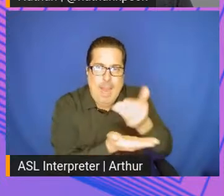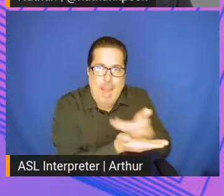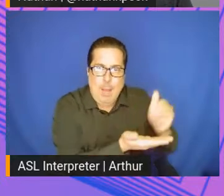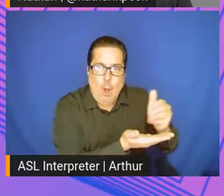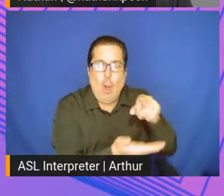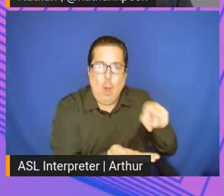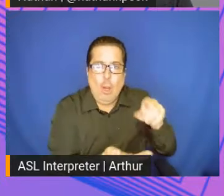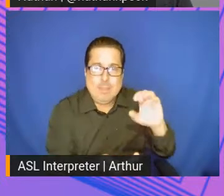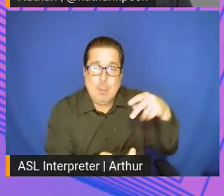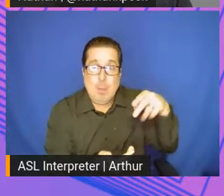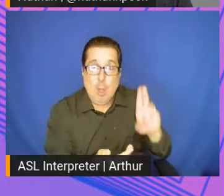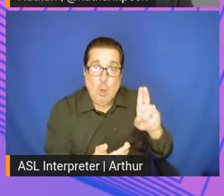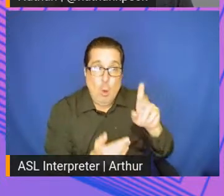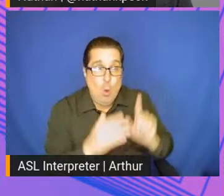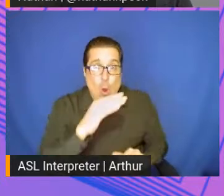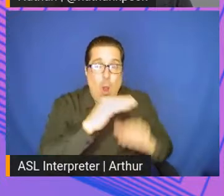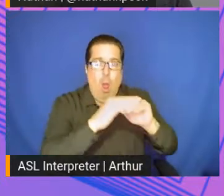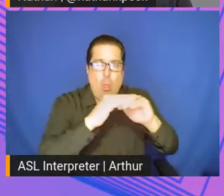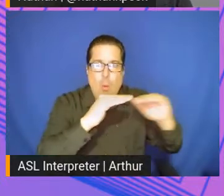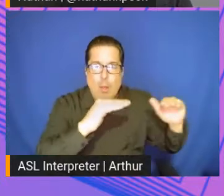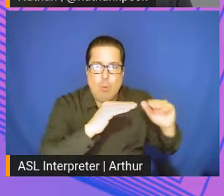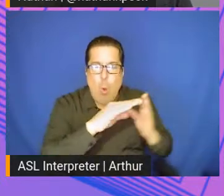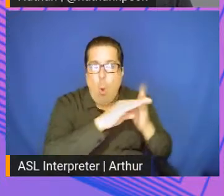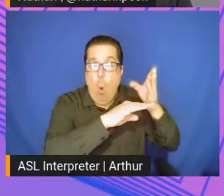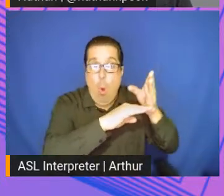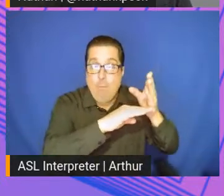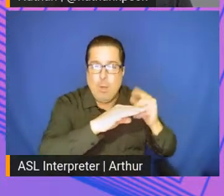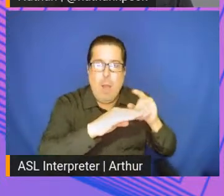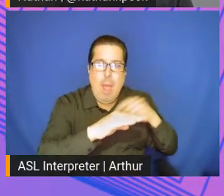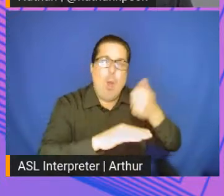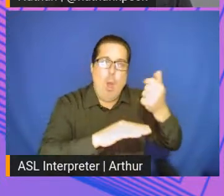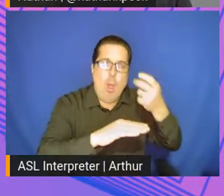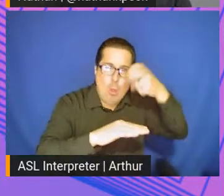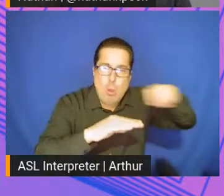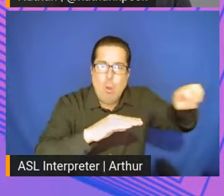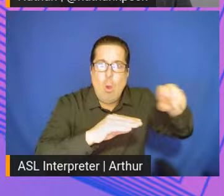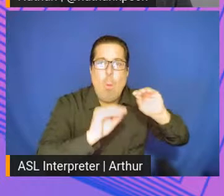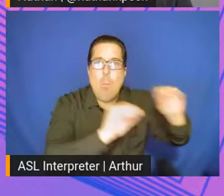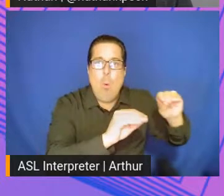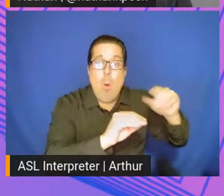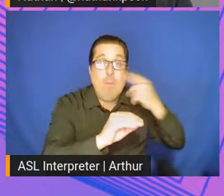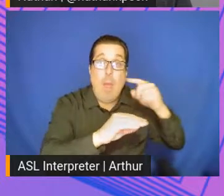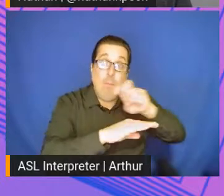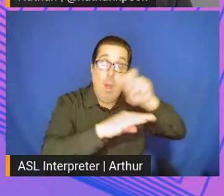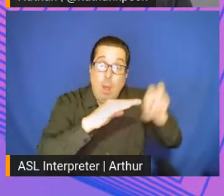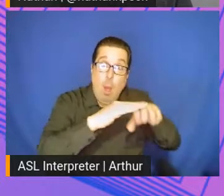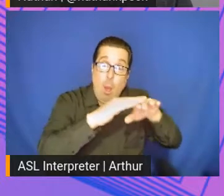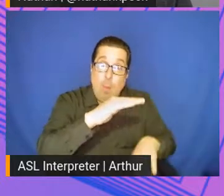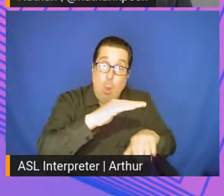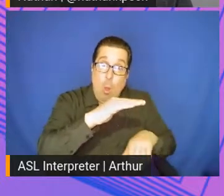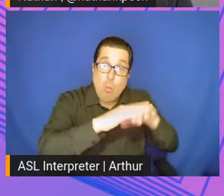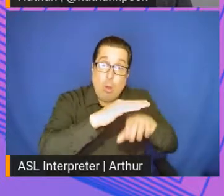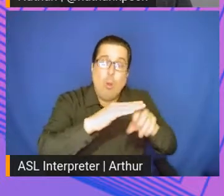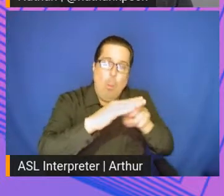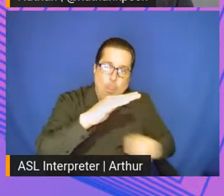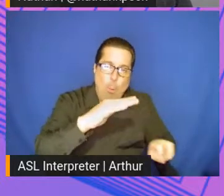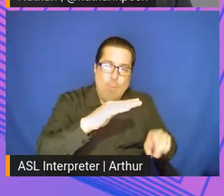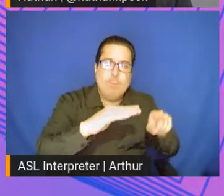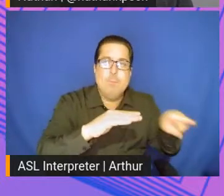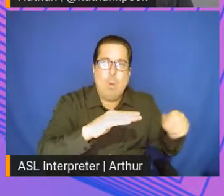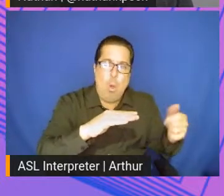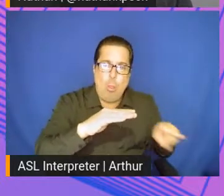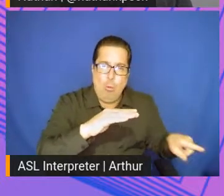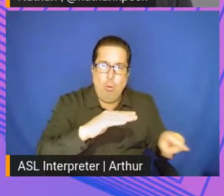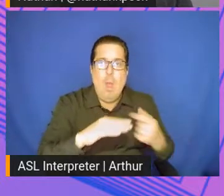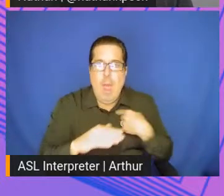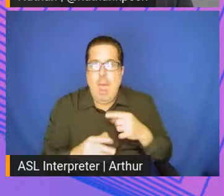percentage threshold. I want to remove this many containers when CPU goes below this threshold. There's also target tracking, which is very interesting. It allows you